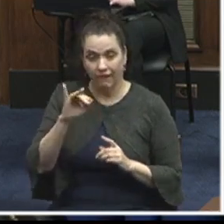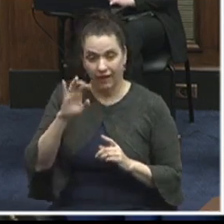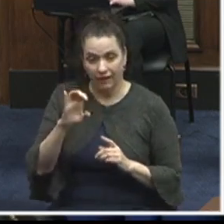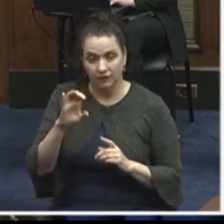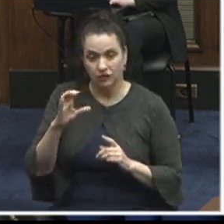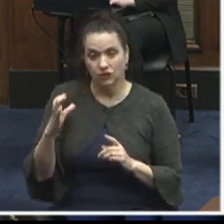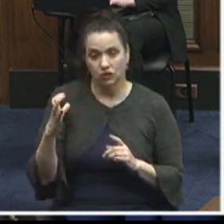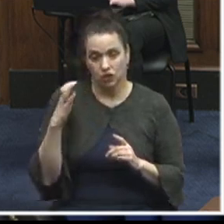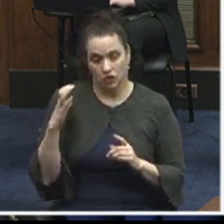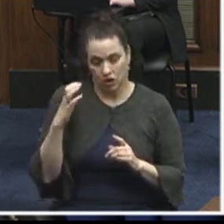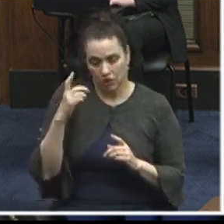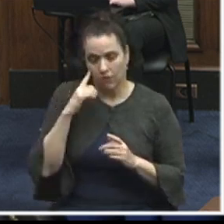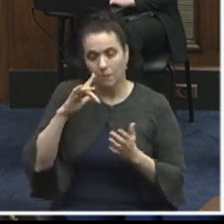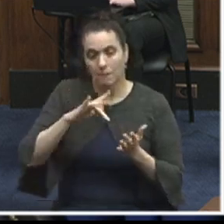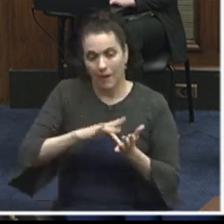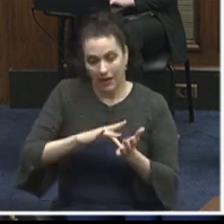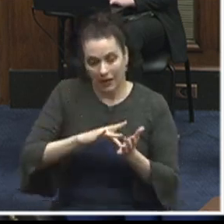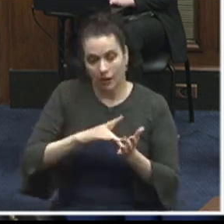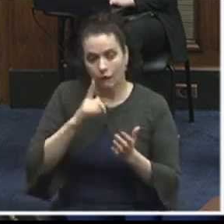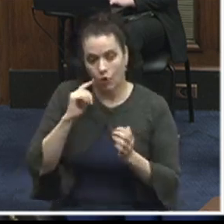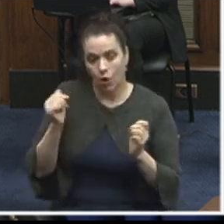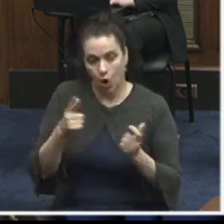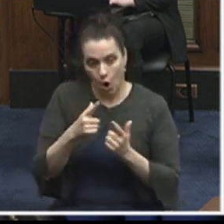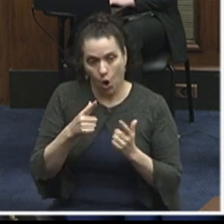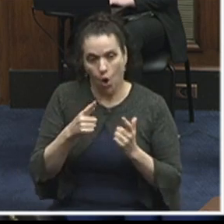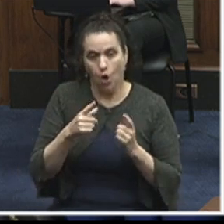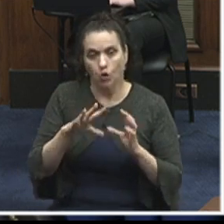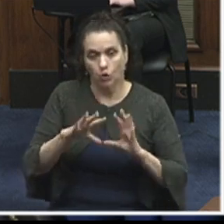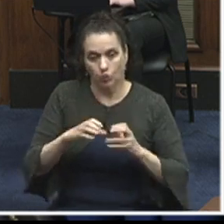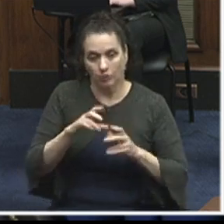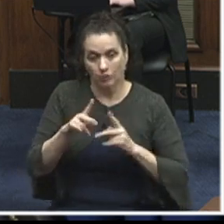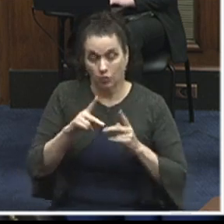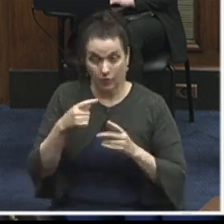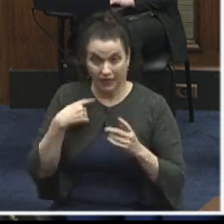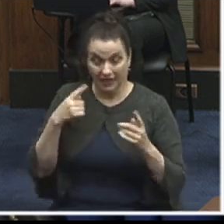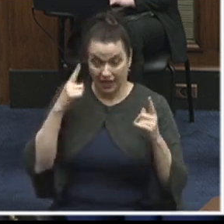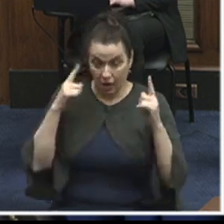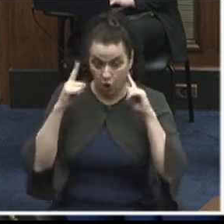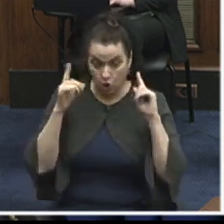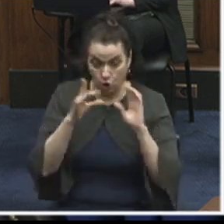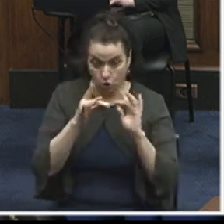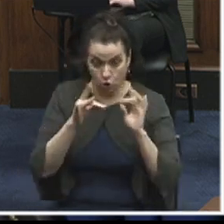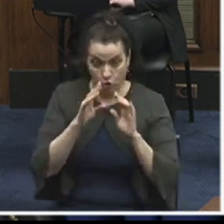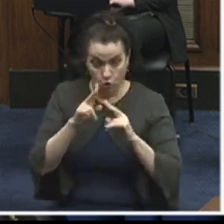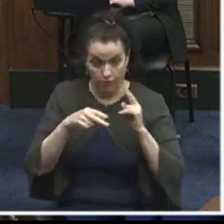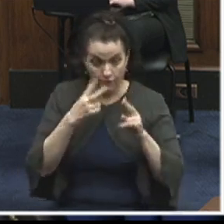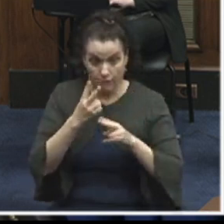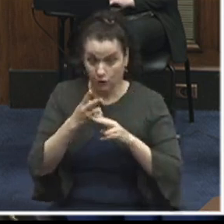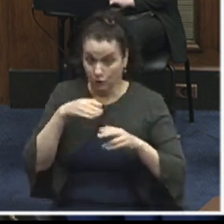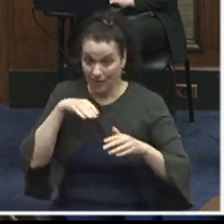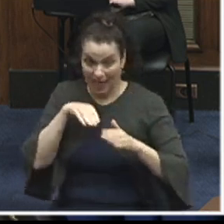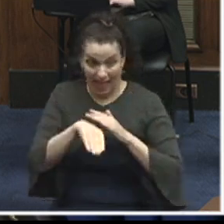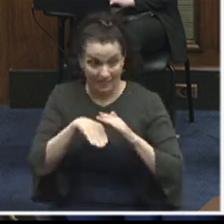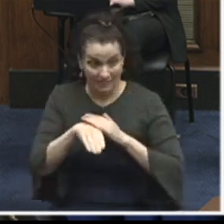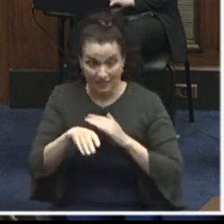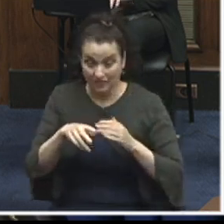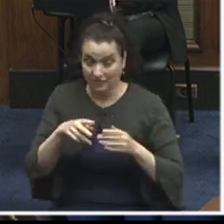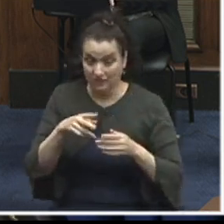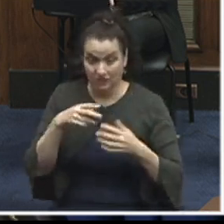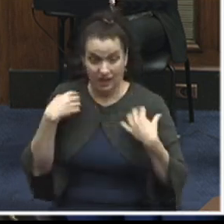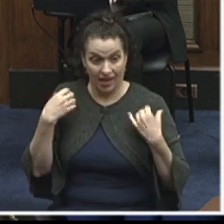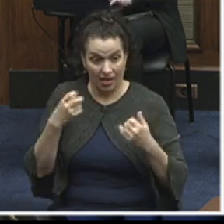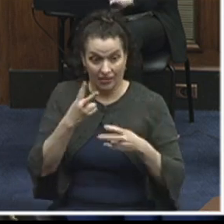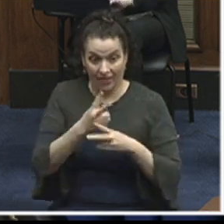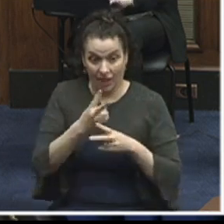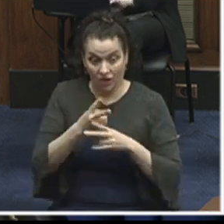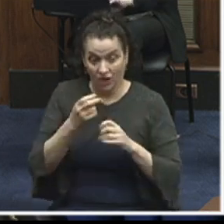All caucus, oftentimes we hear how universal access to care can lessen the quality